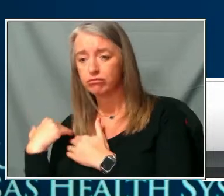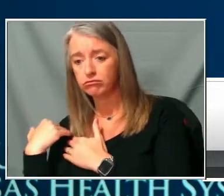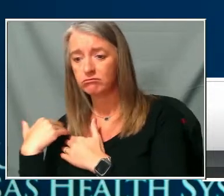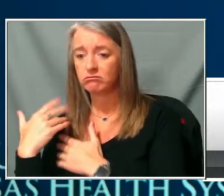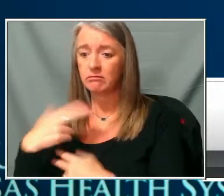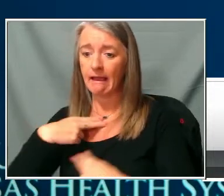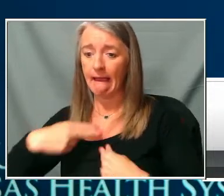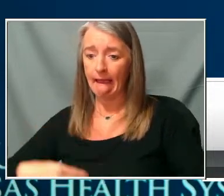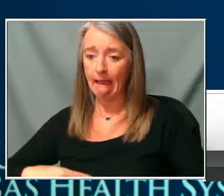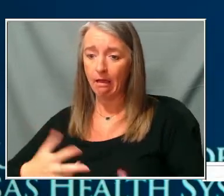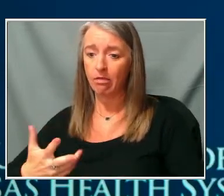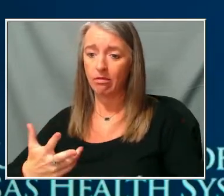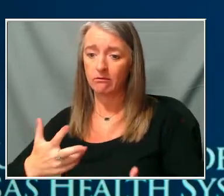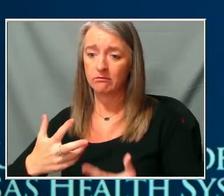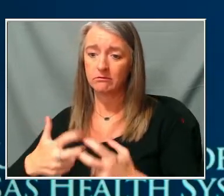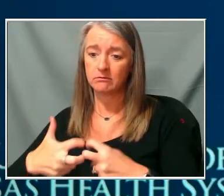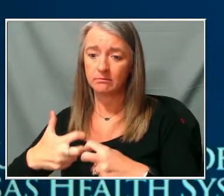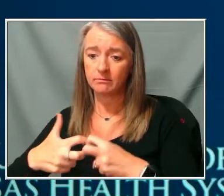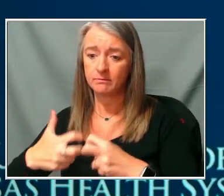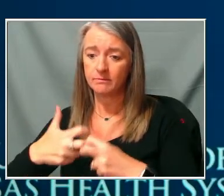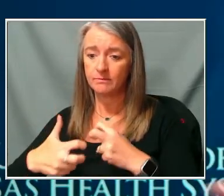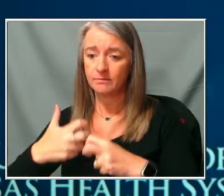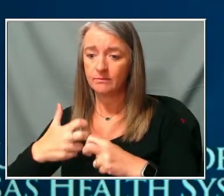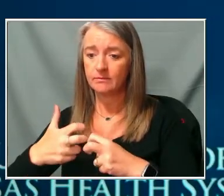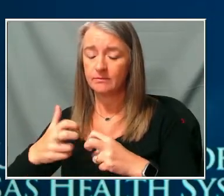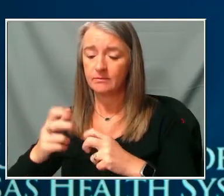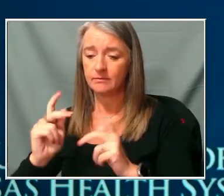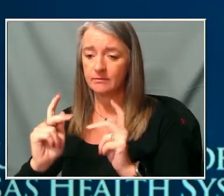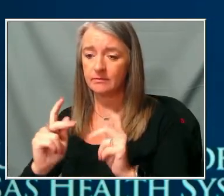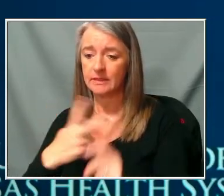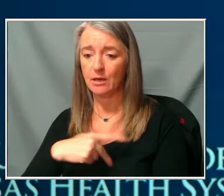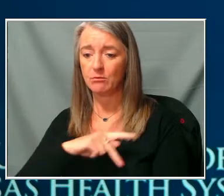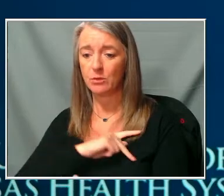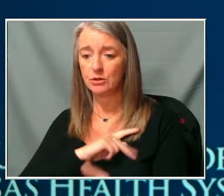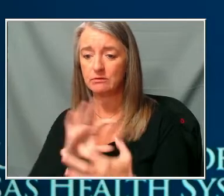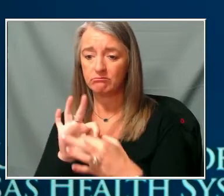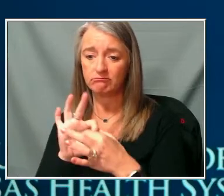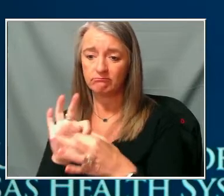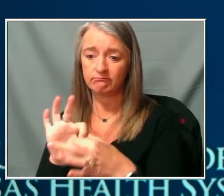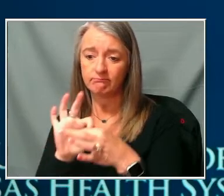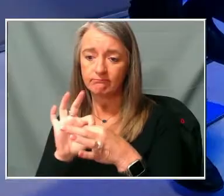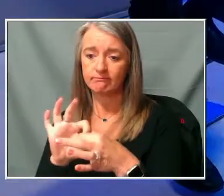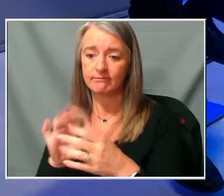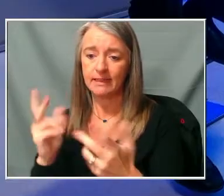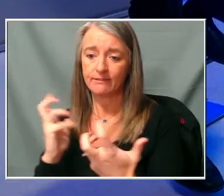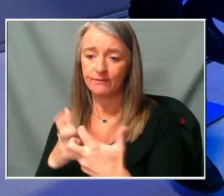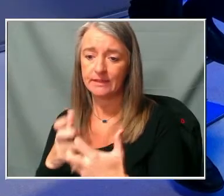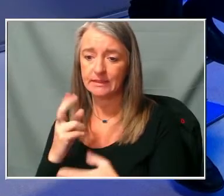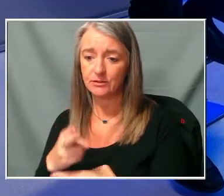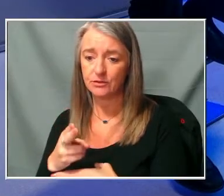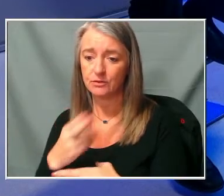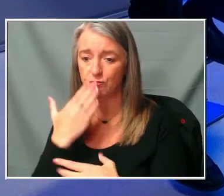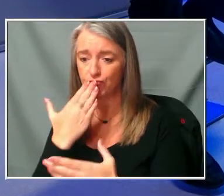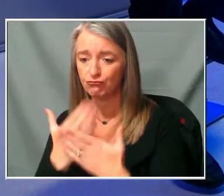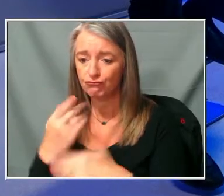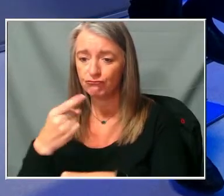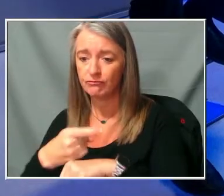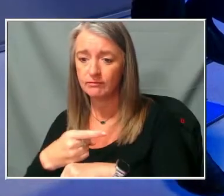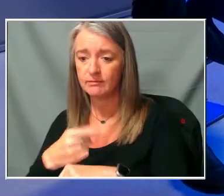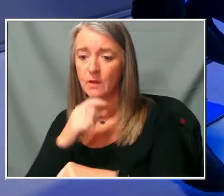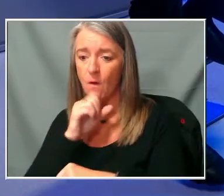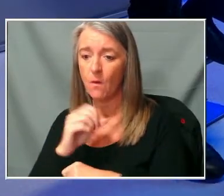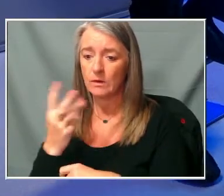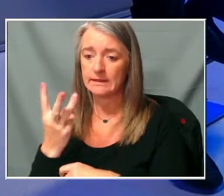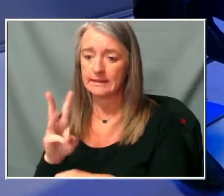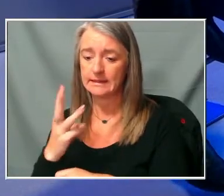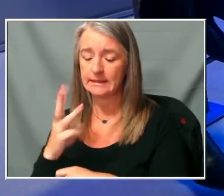health-related tasks as much as we can and guide people in a personalized manner that fits their history. Getting back to just having good days. Alex, 16 years old,